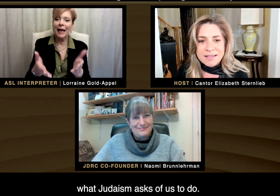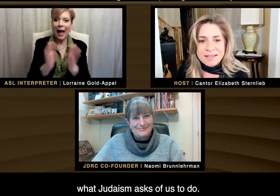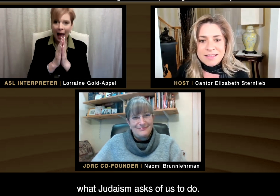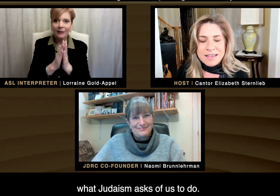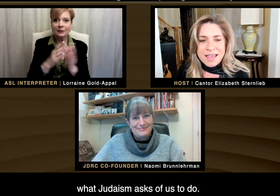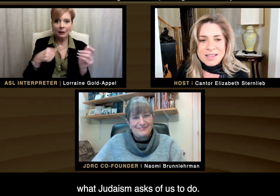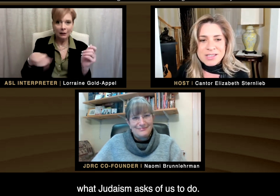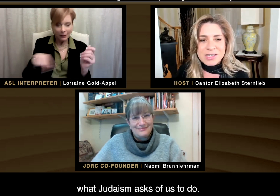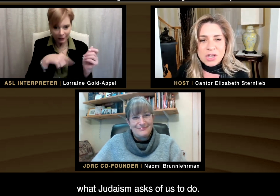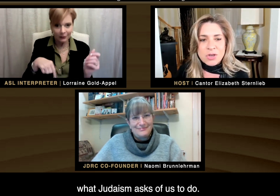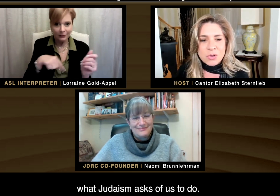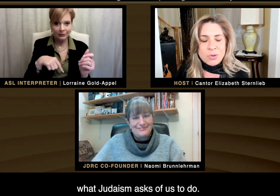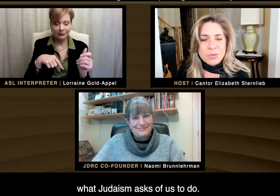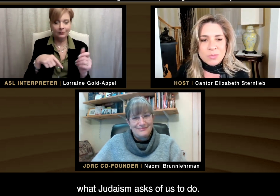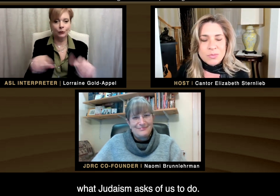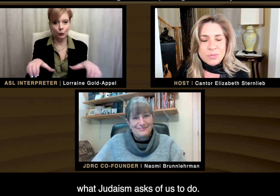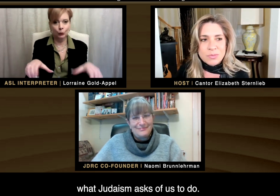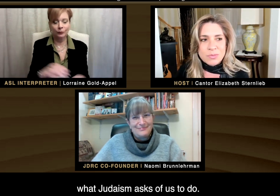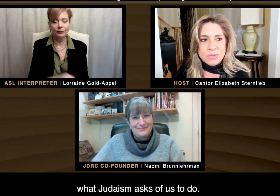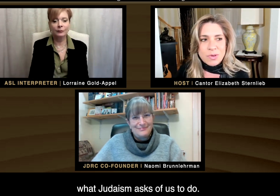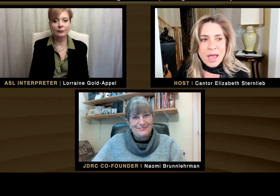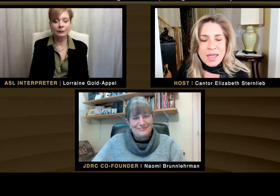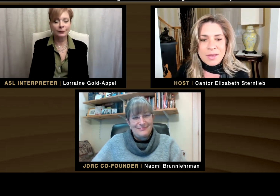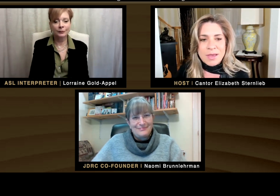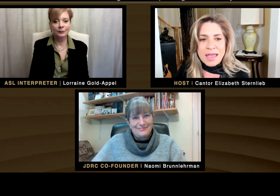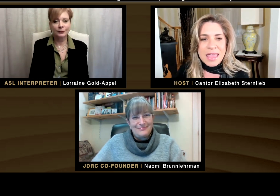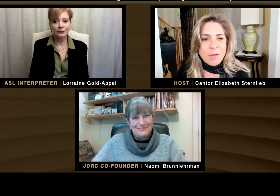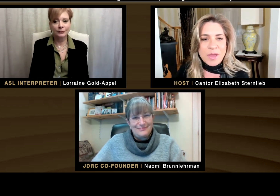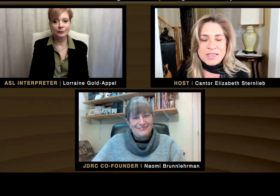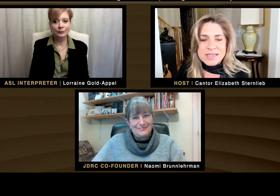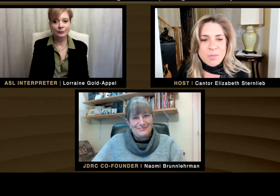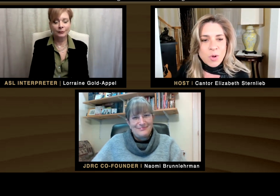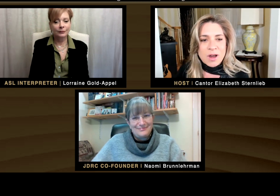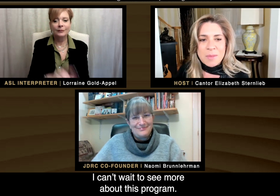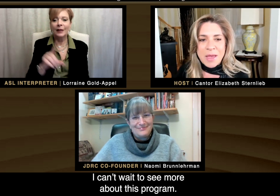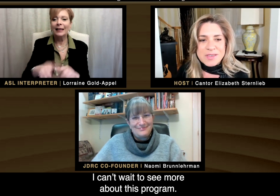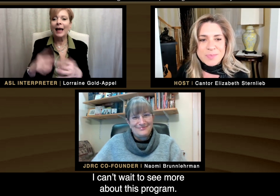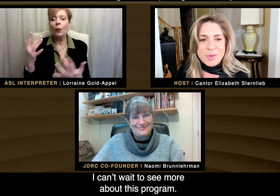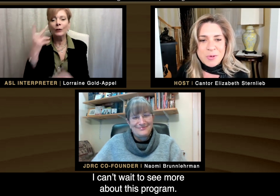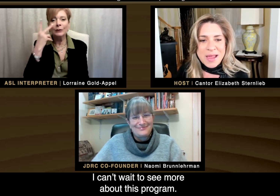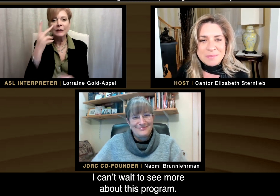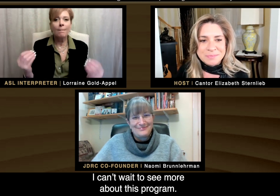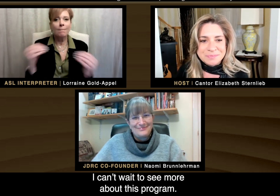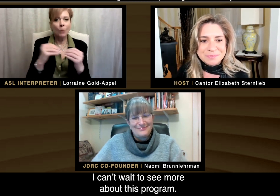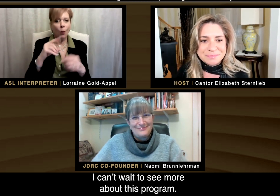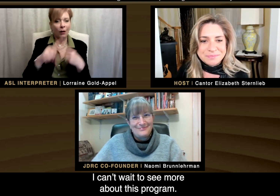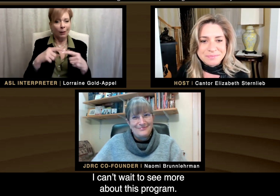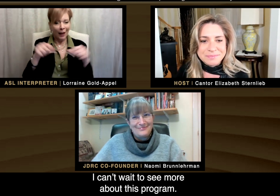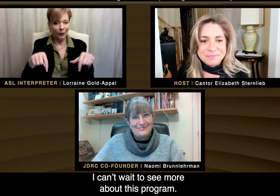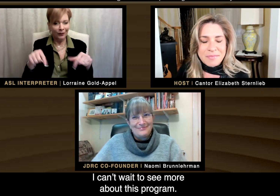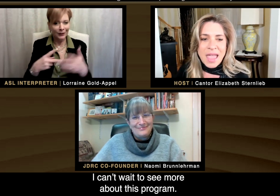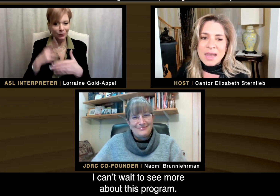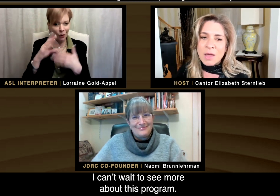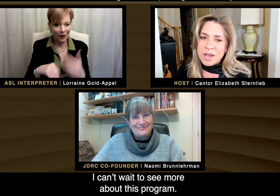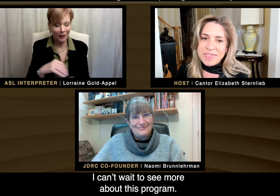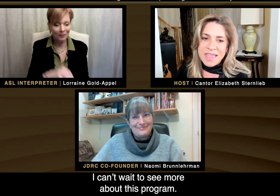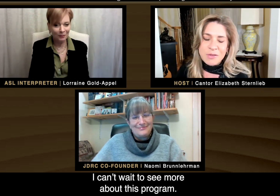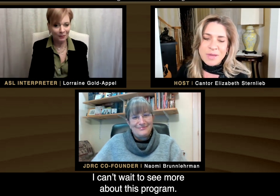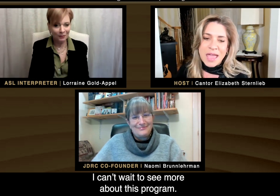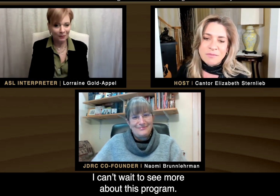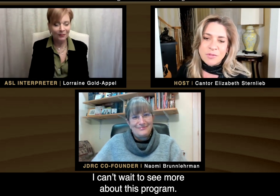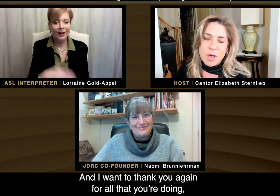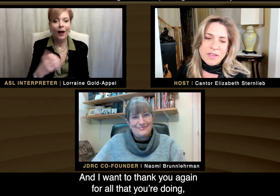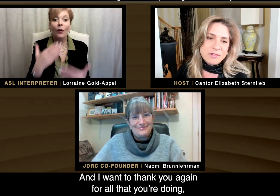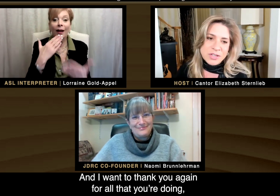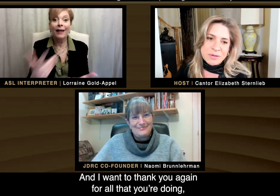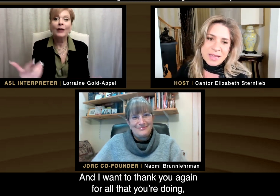us. And so I can't wait to see more about this program. And I want to thank